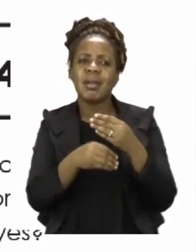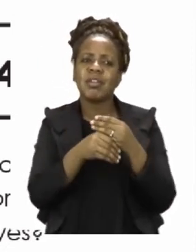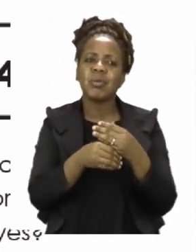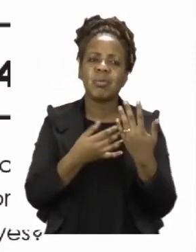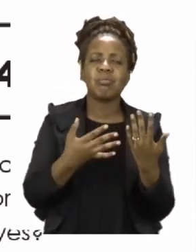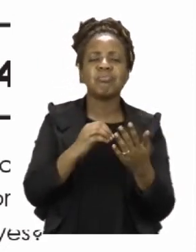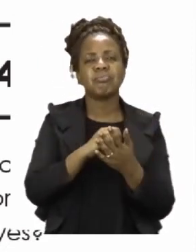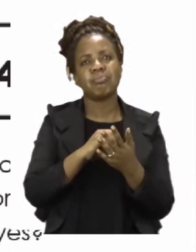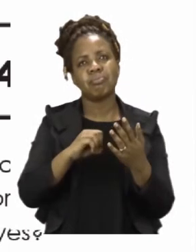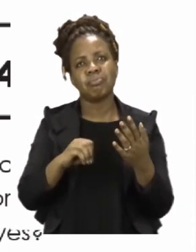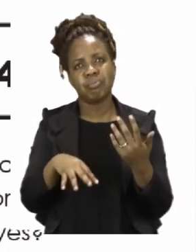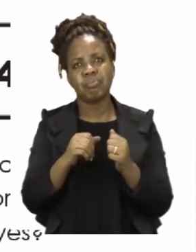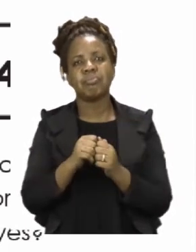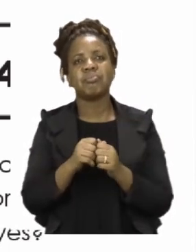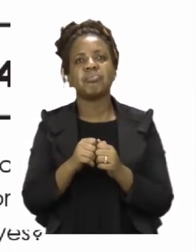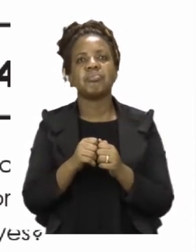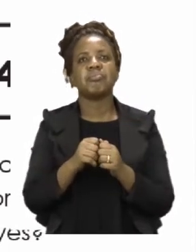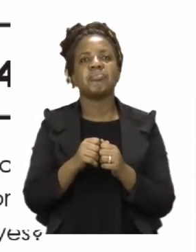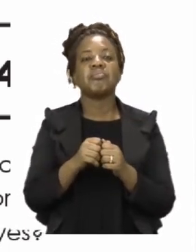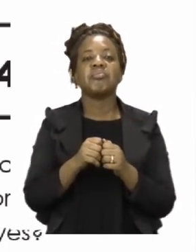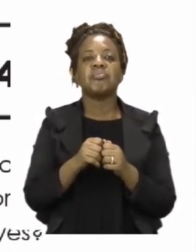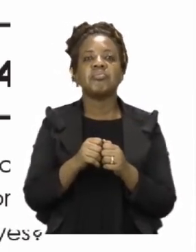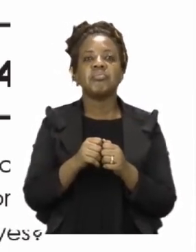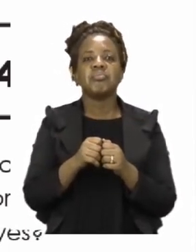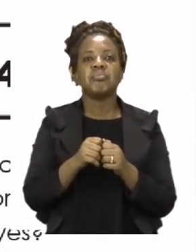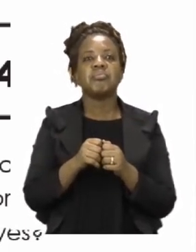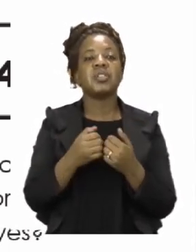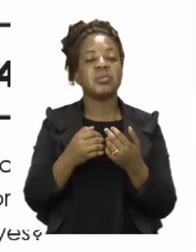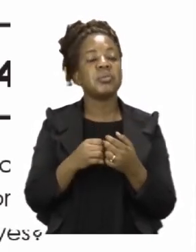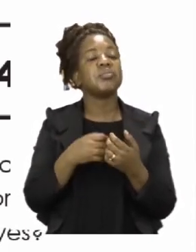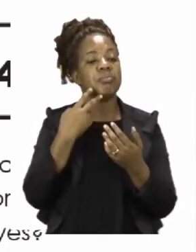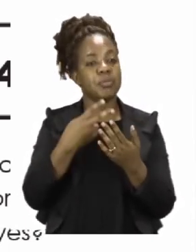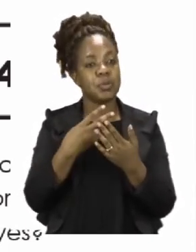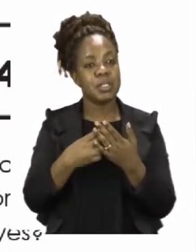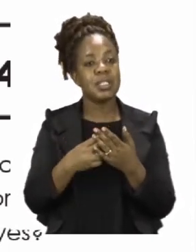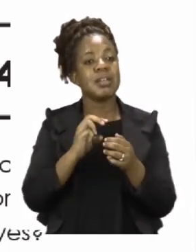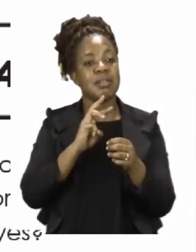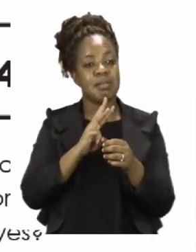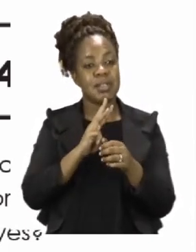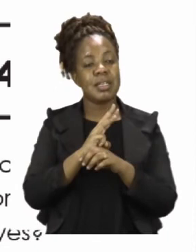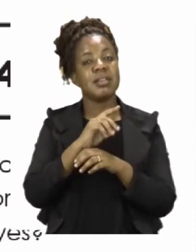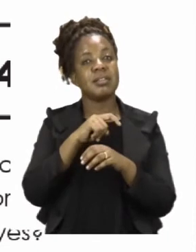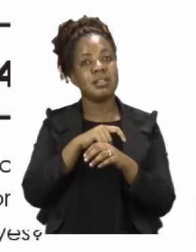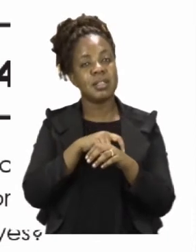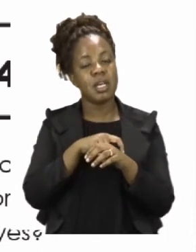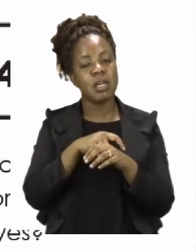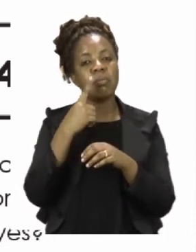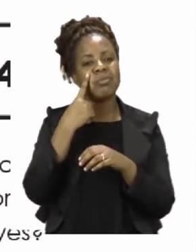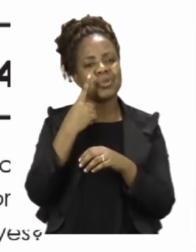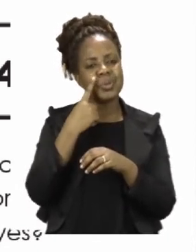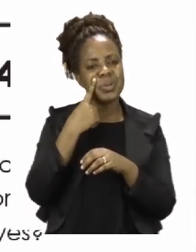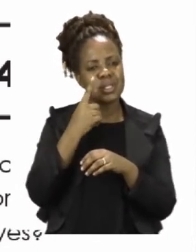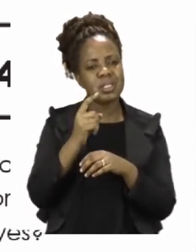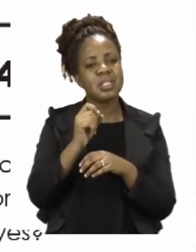small. Like 4 was too small to subtract from 6. Now,